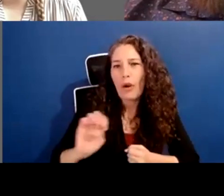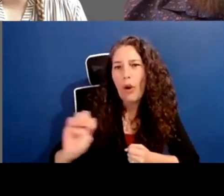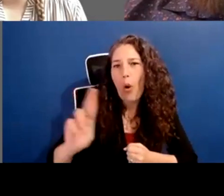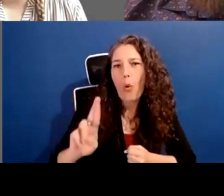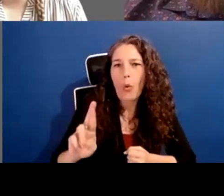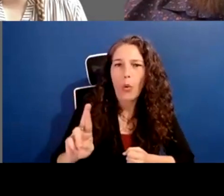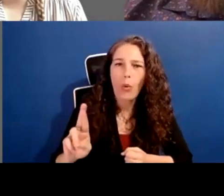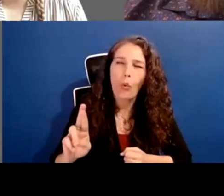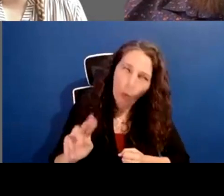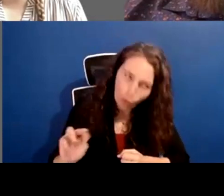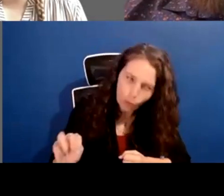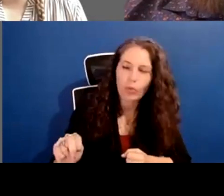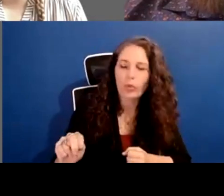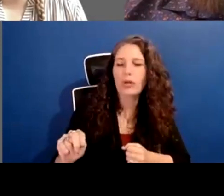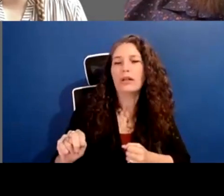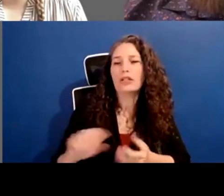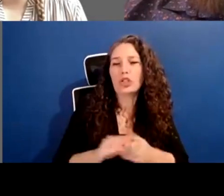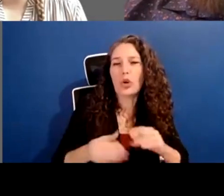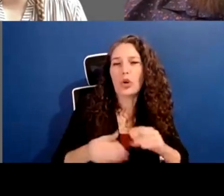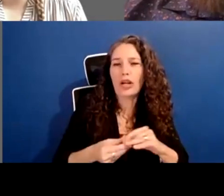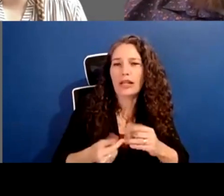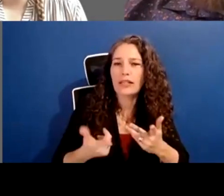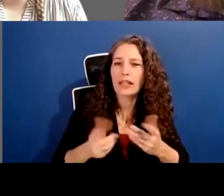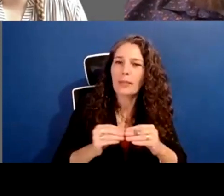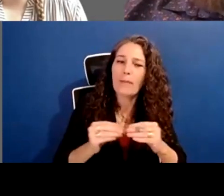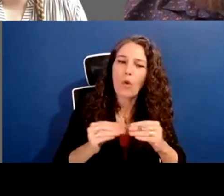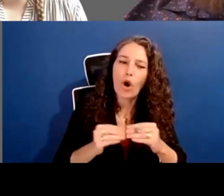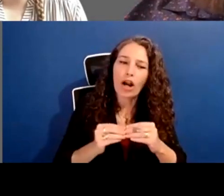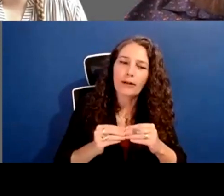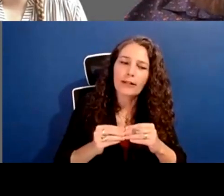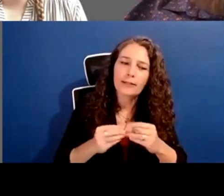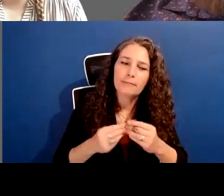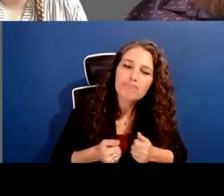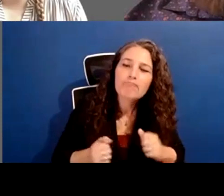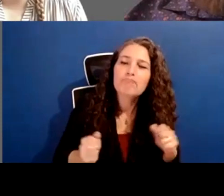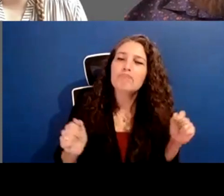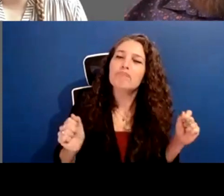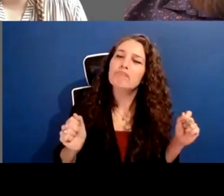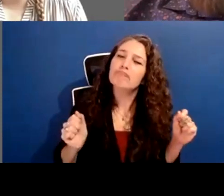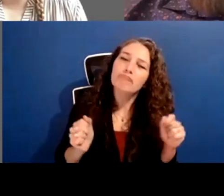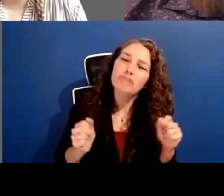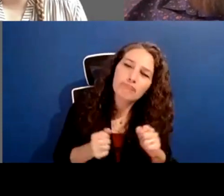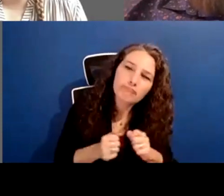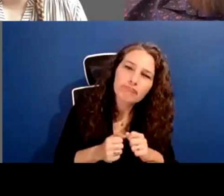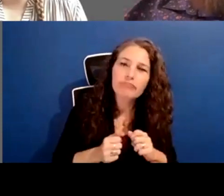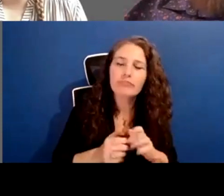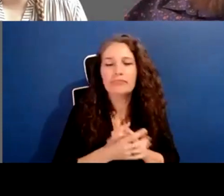yeah, but I don't know if I have any other better advice other than that.